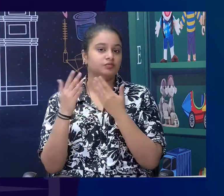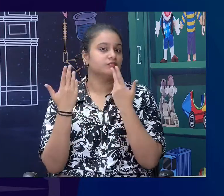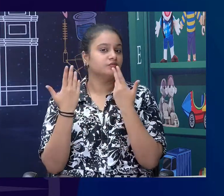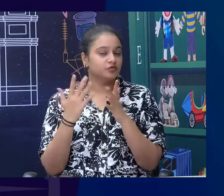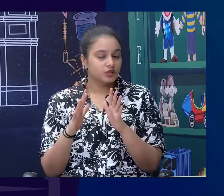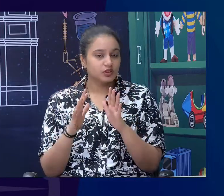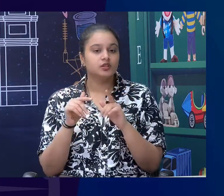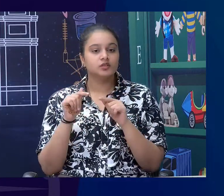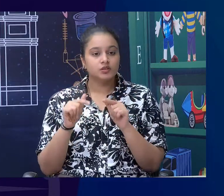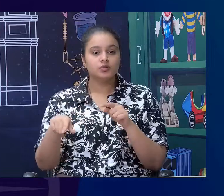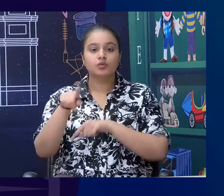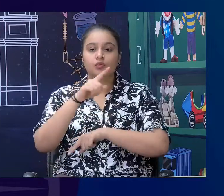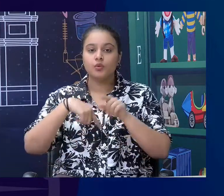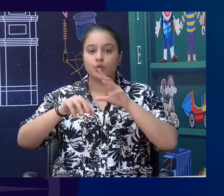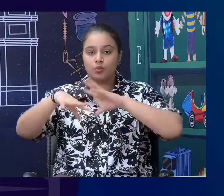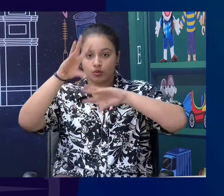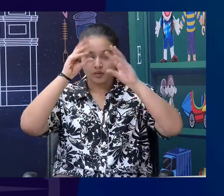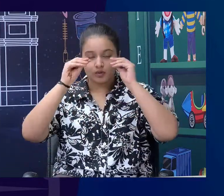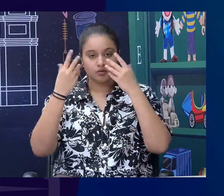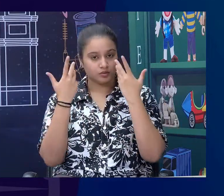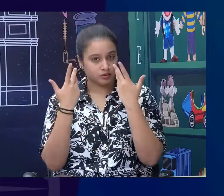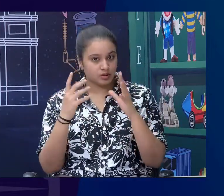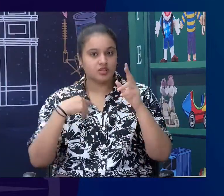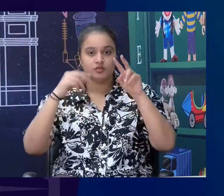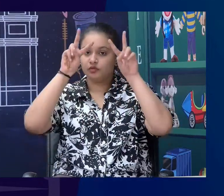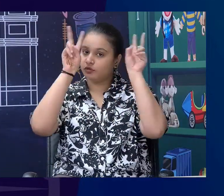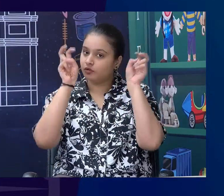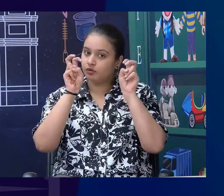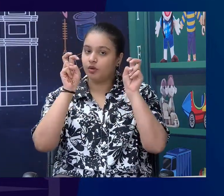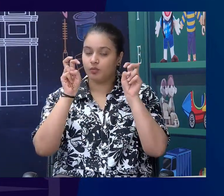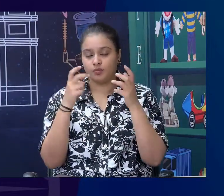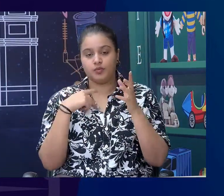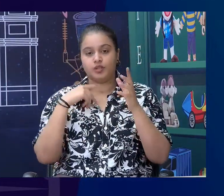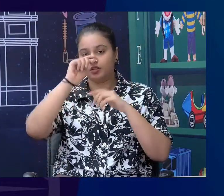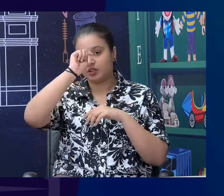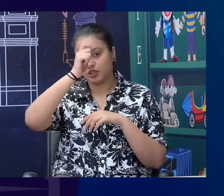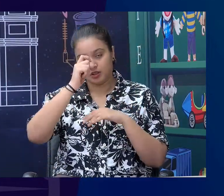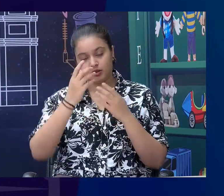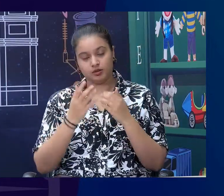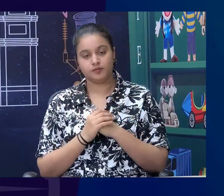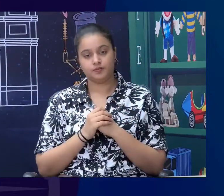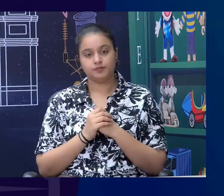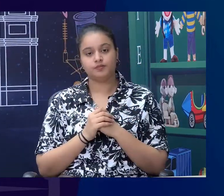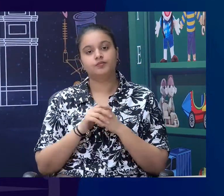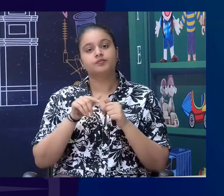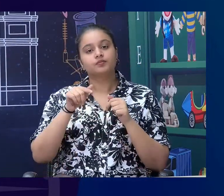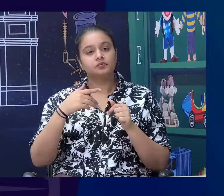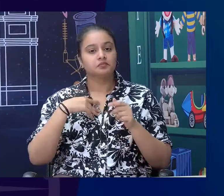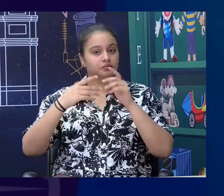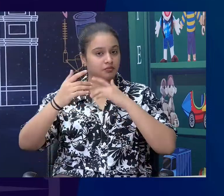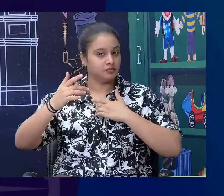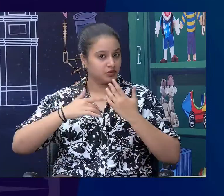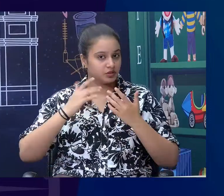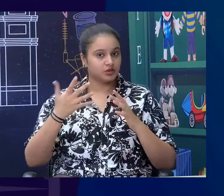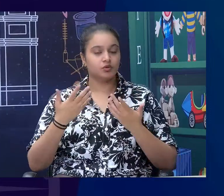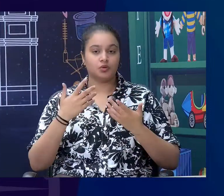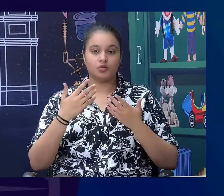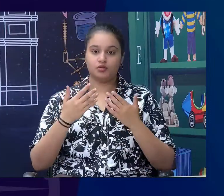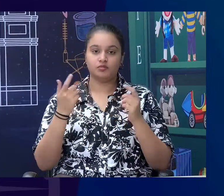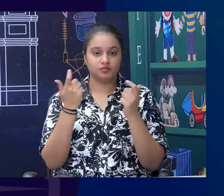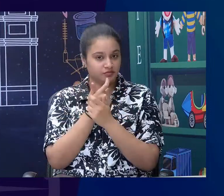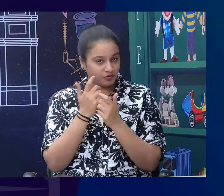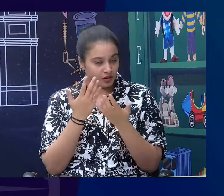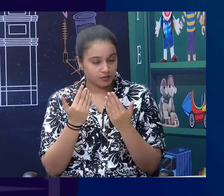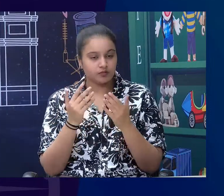session over here. Well, we all have learned how the camel got his hump as a fake law, and it was very interesting, very funny.